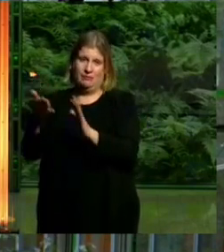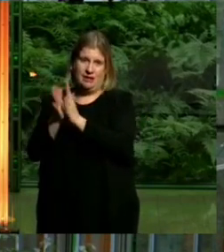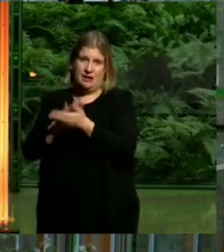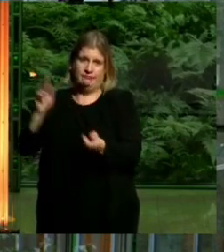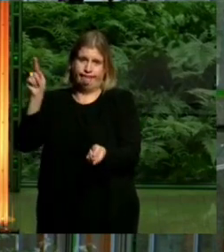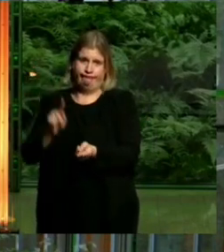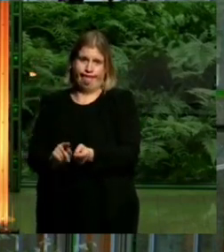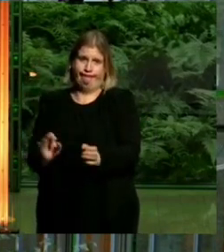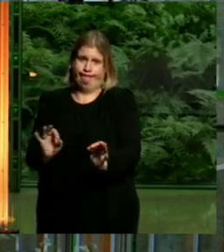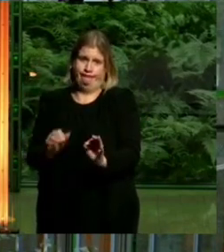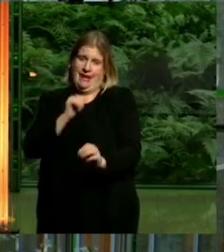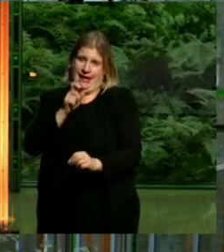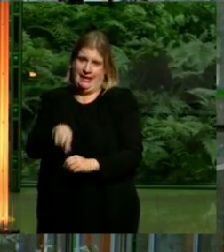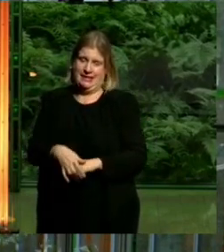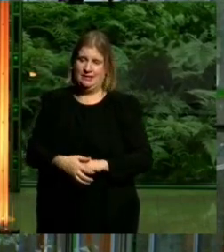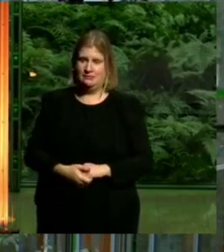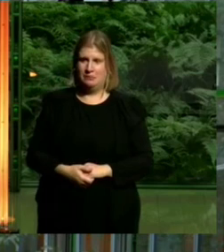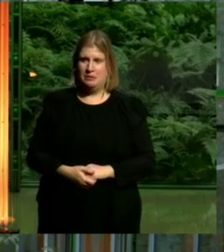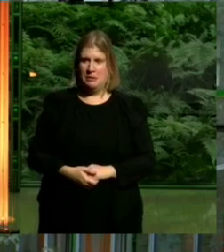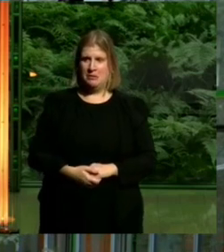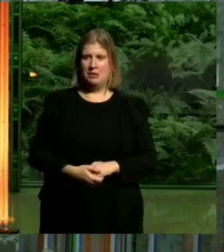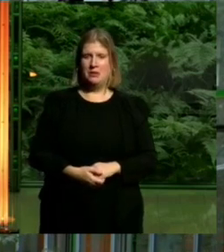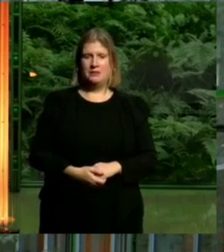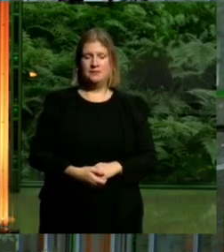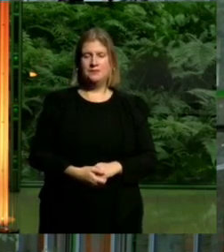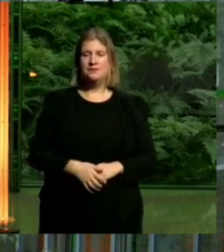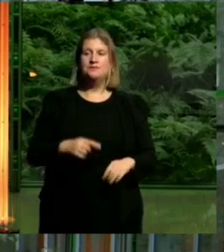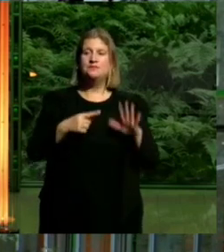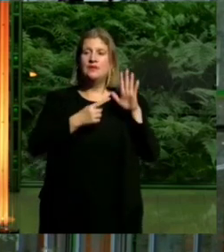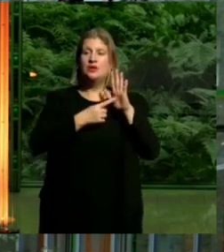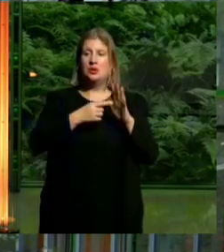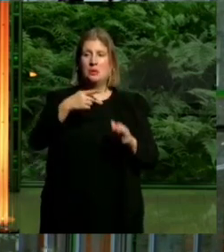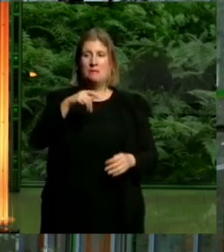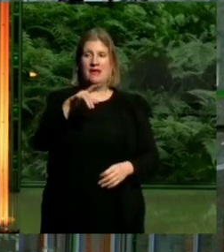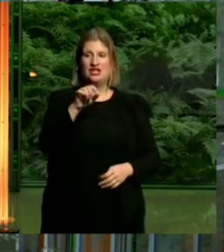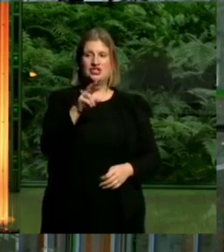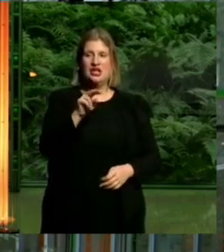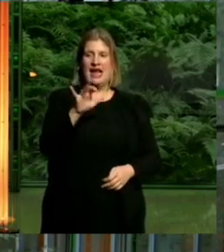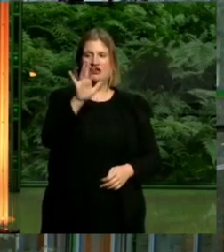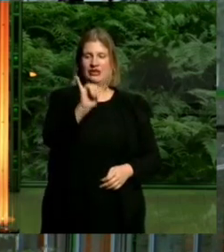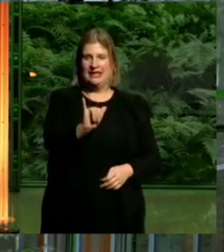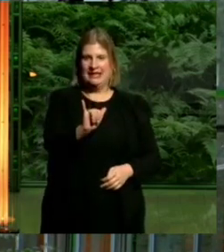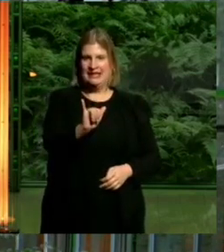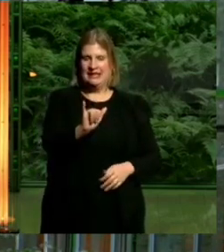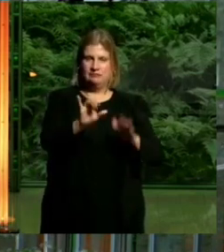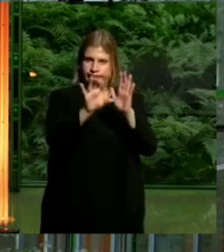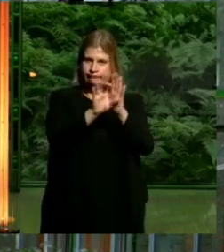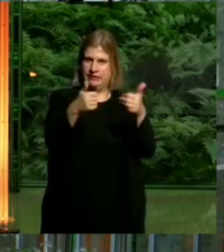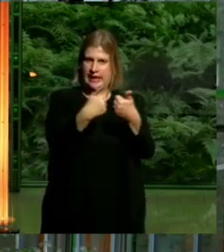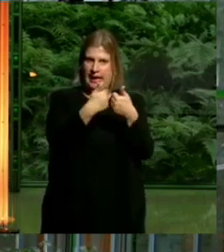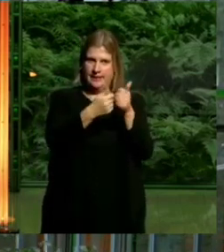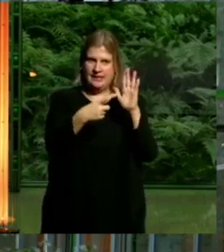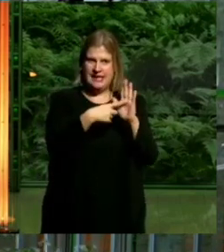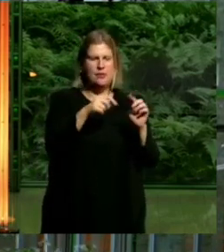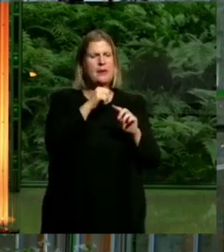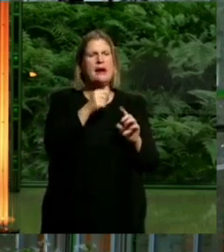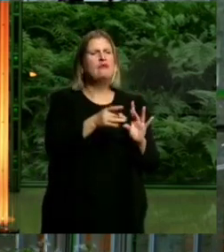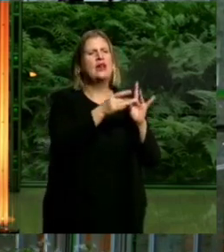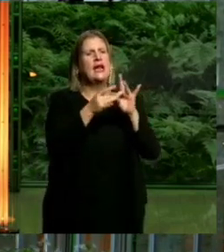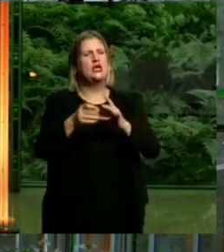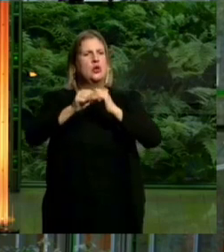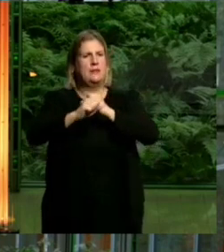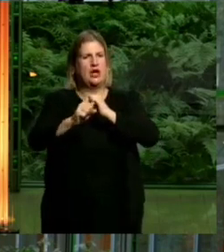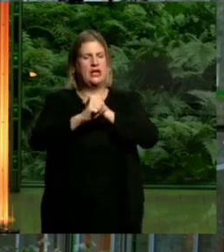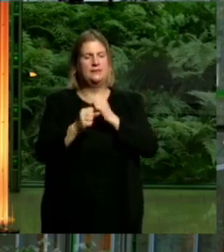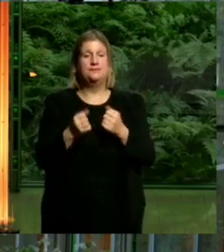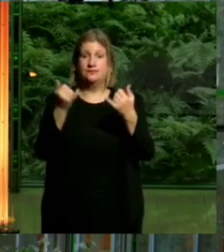All right, so I showed you guys the Pictionary example, which is great, but that's not marketing related. Let's turn that